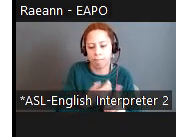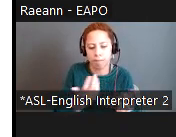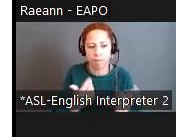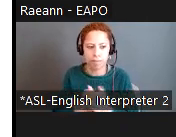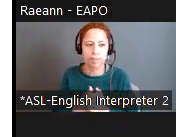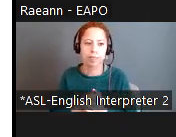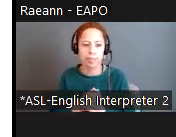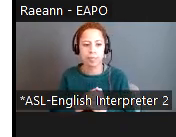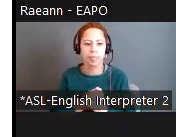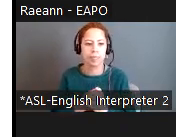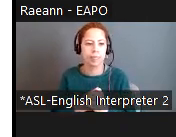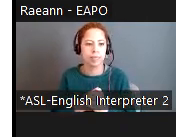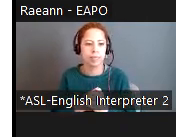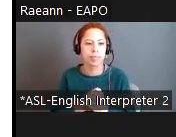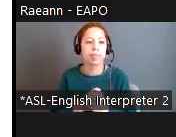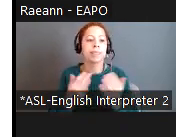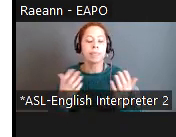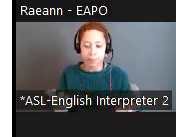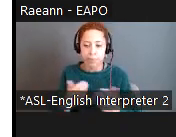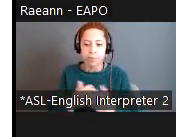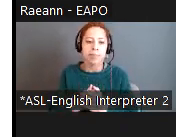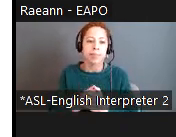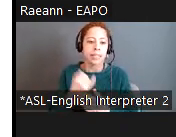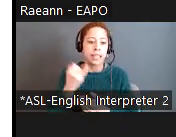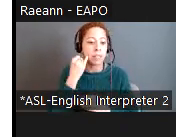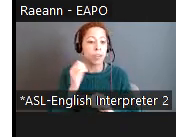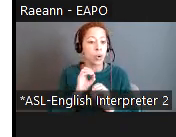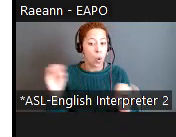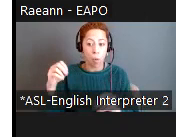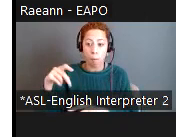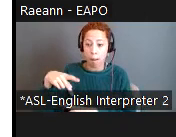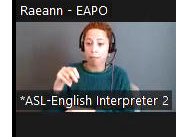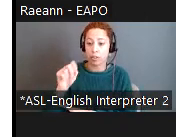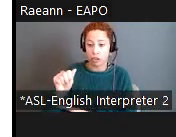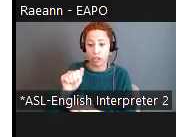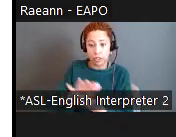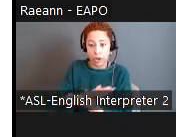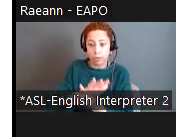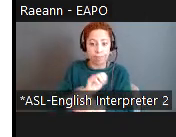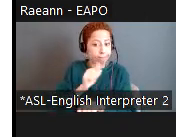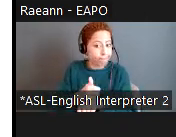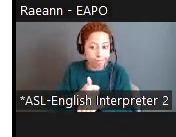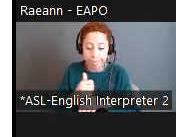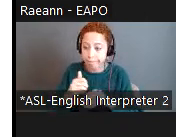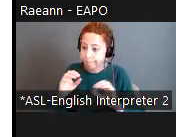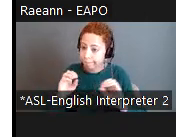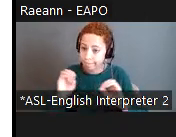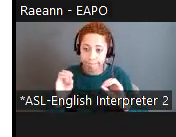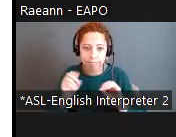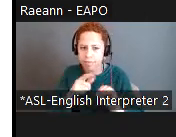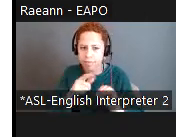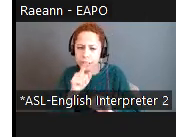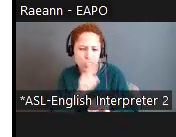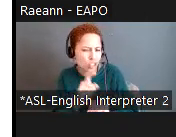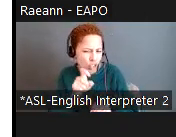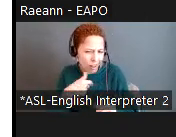Now, very quickly, if you don't have a power of attorney document and you're not sure if you want to make one, there are people